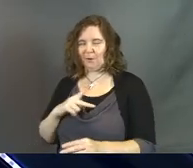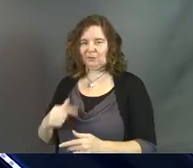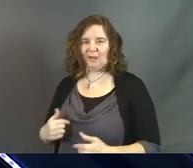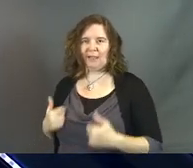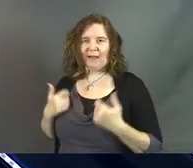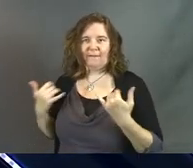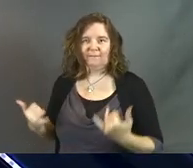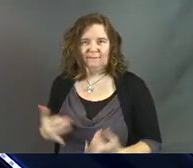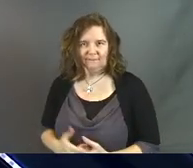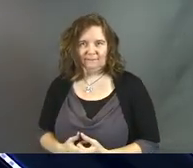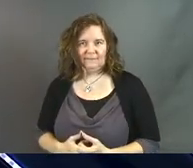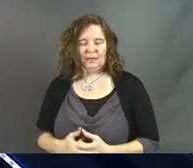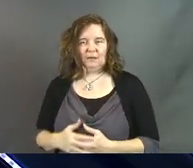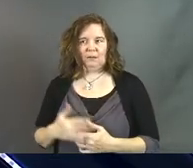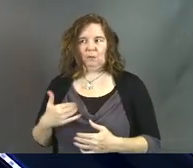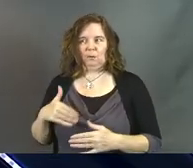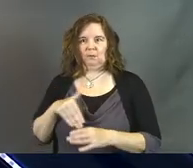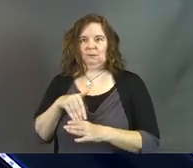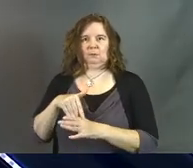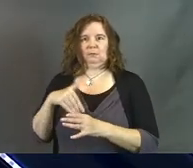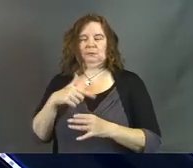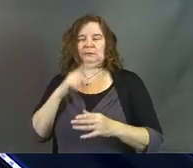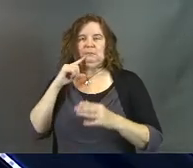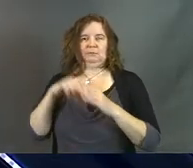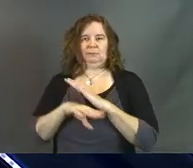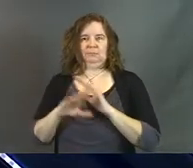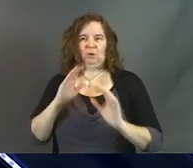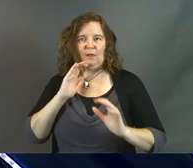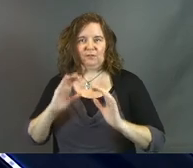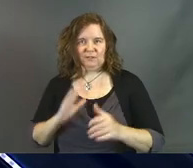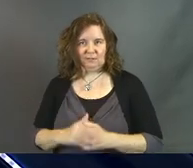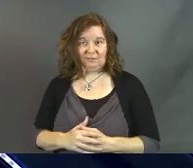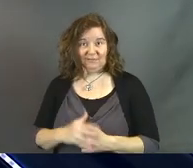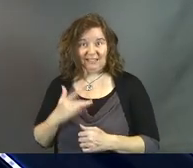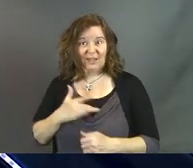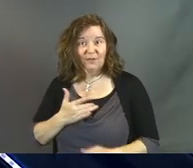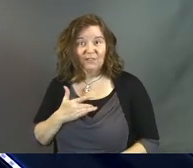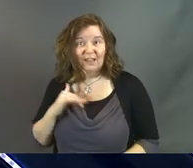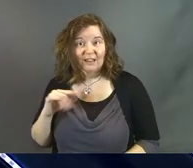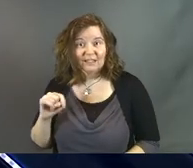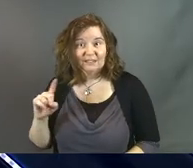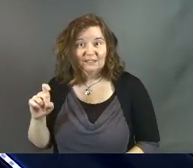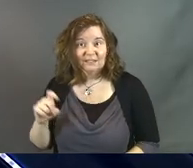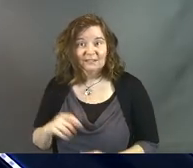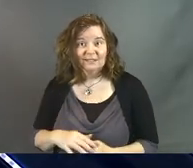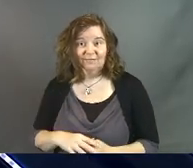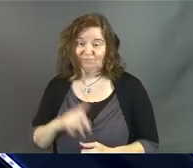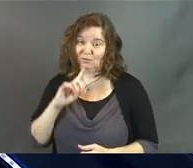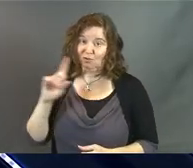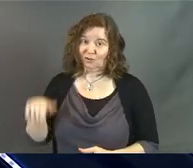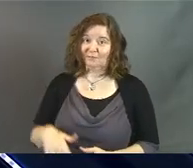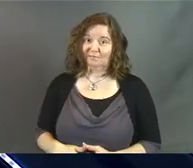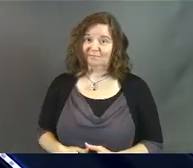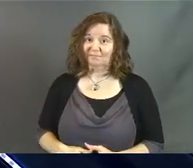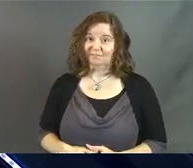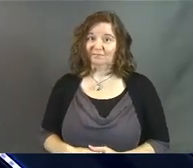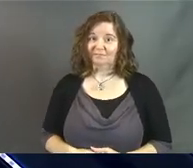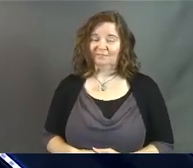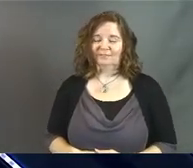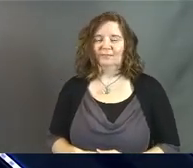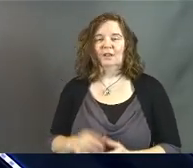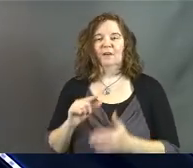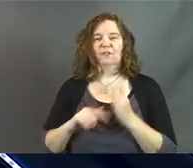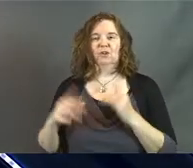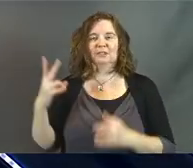life. The tension just came into the conversation. Can you feel it? You should. It just got real.